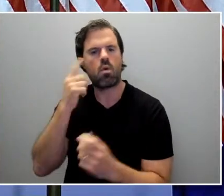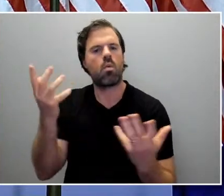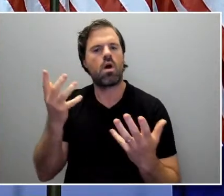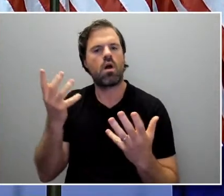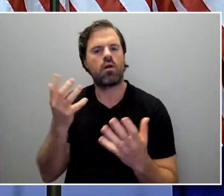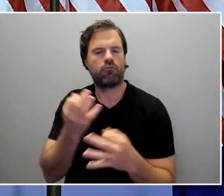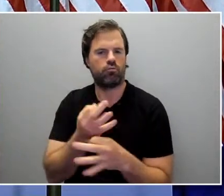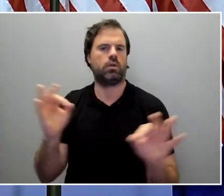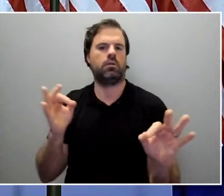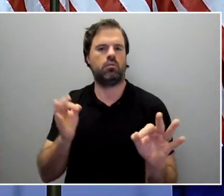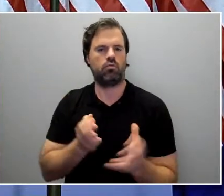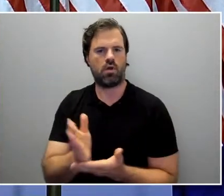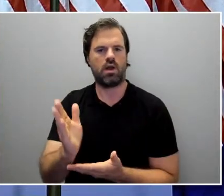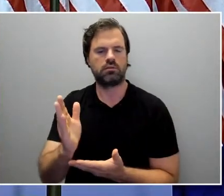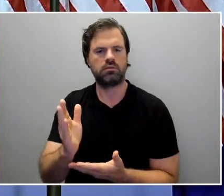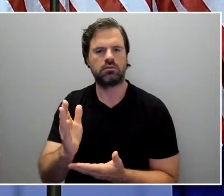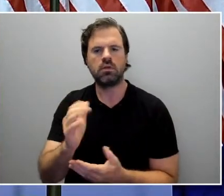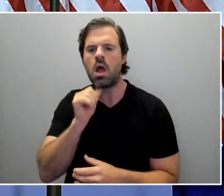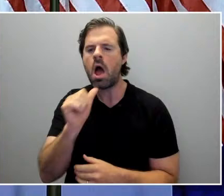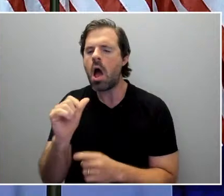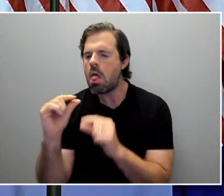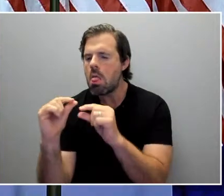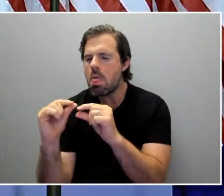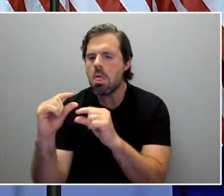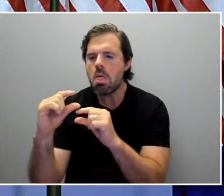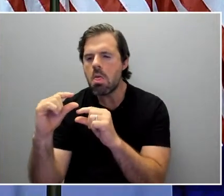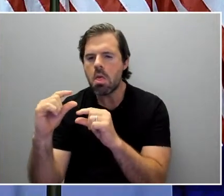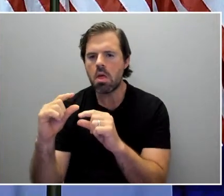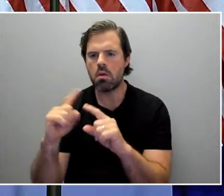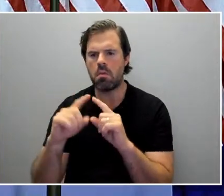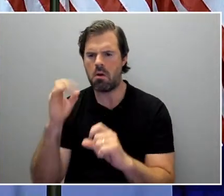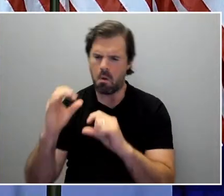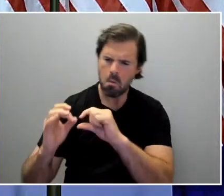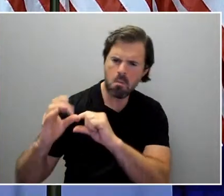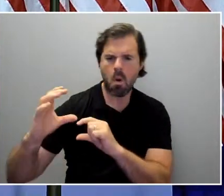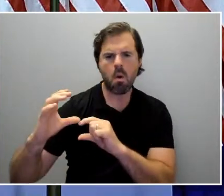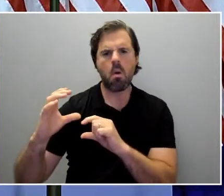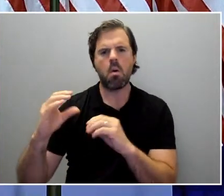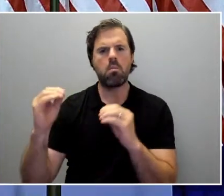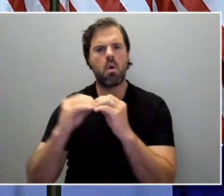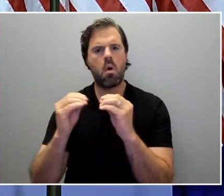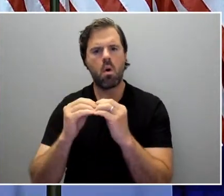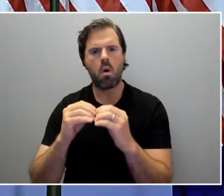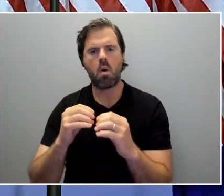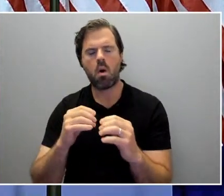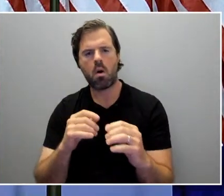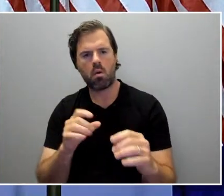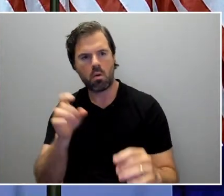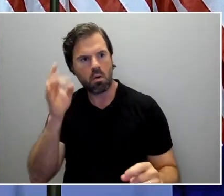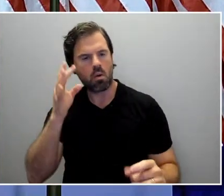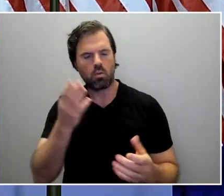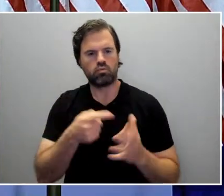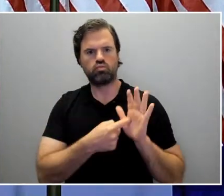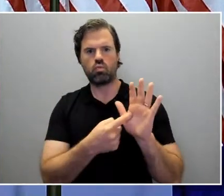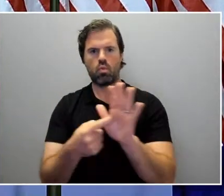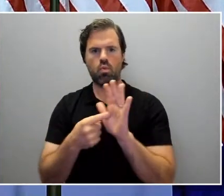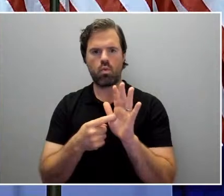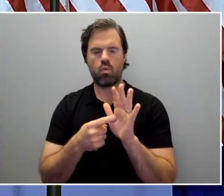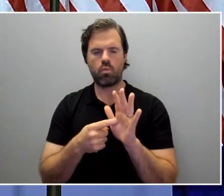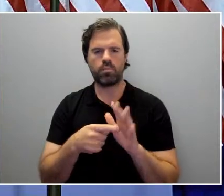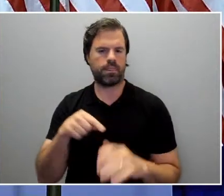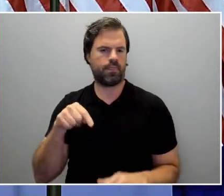often by overwhelming margins, proving this is not a partisan